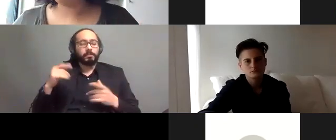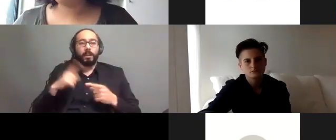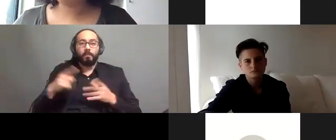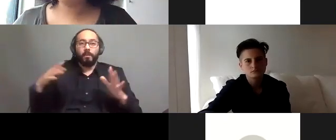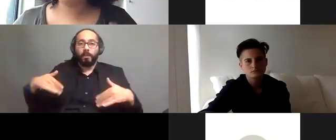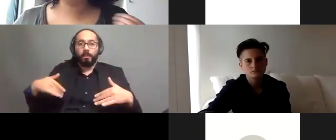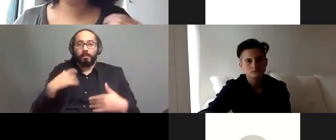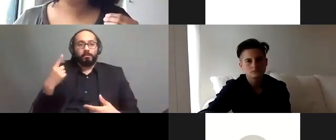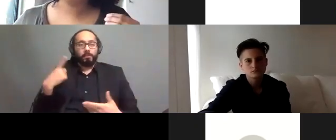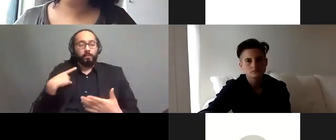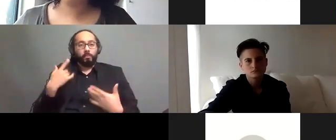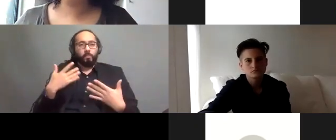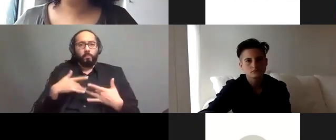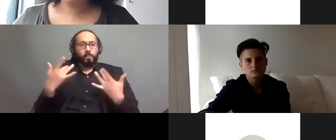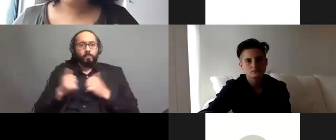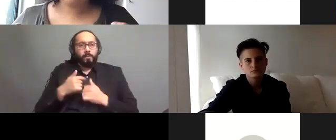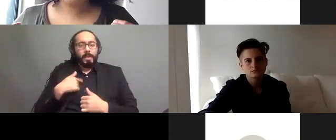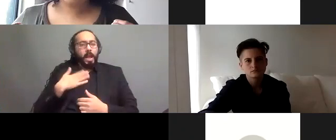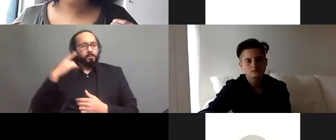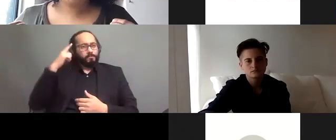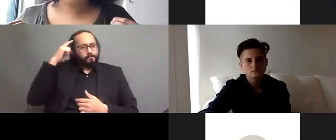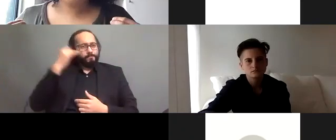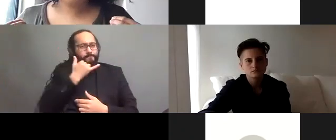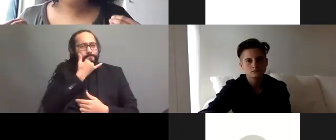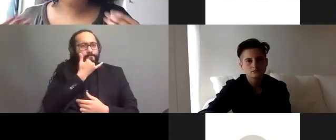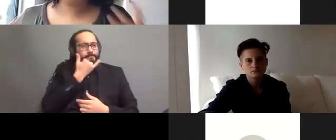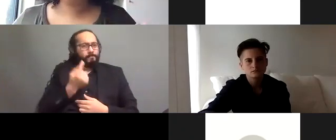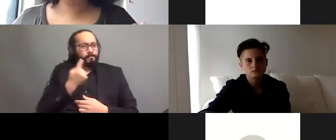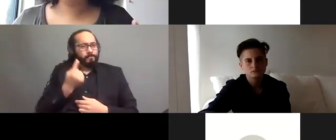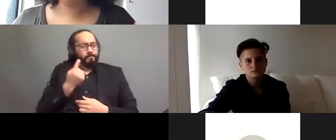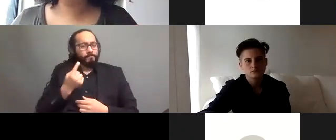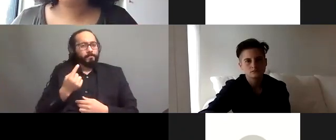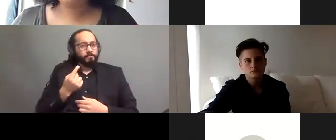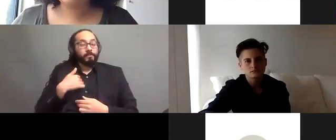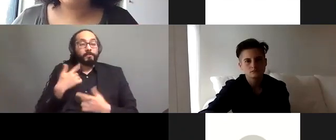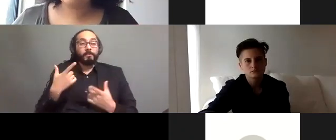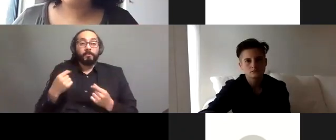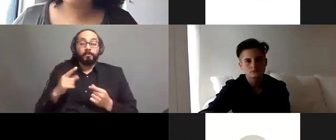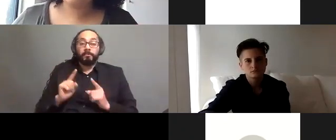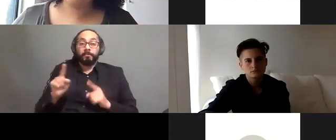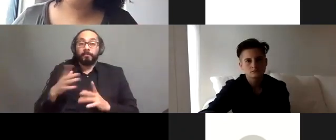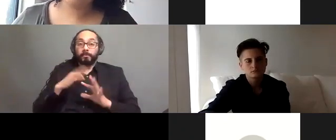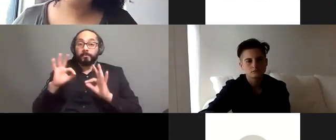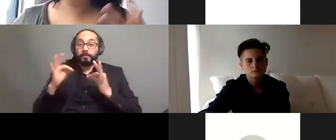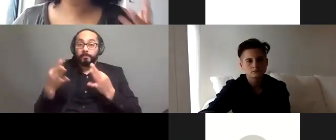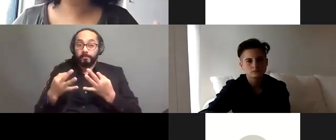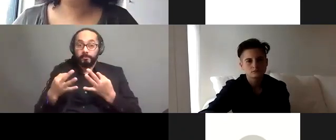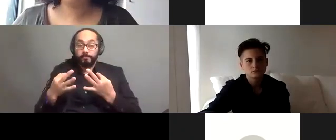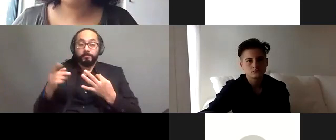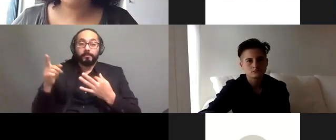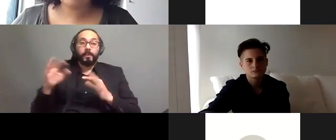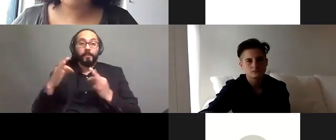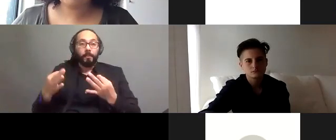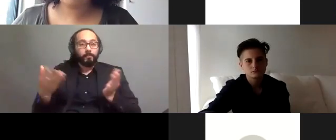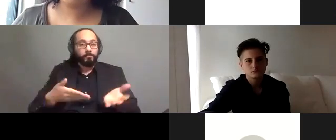on with me, but I knew something was wrong. And I would go to my family and they would take me to a